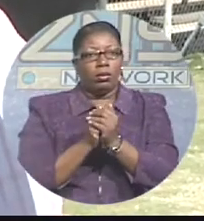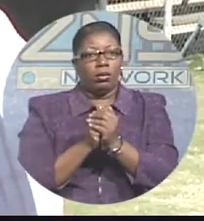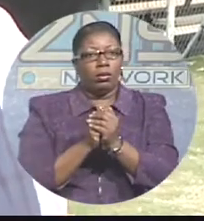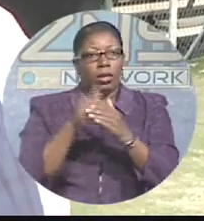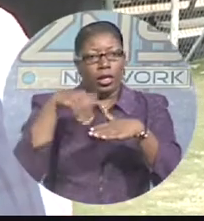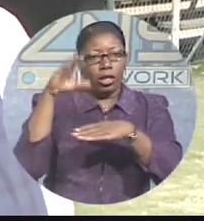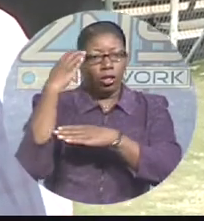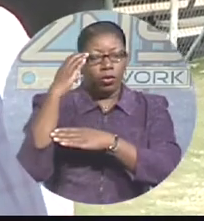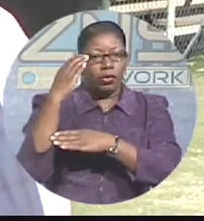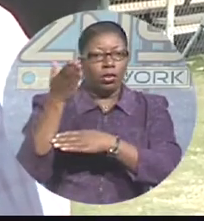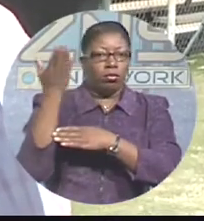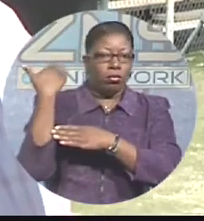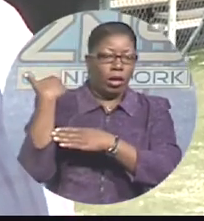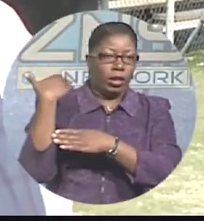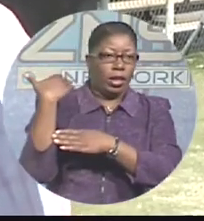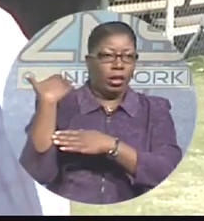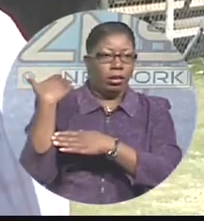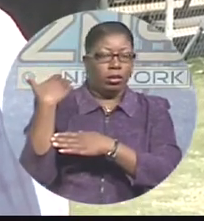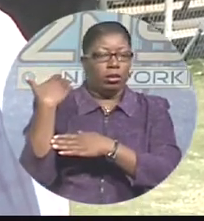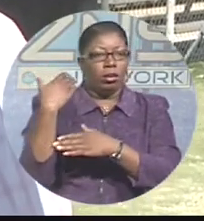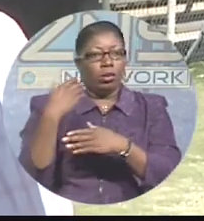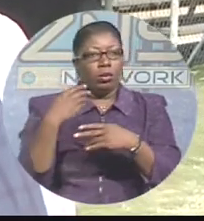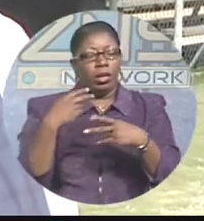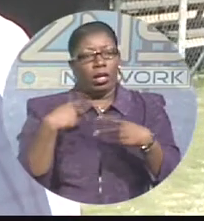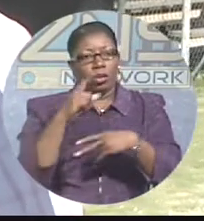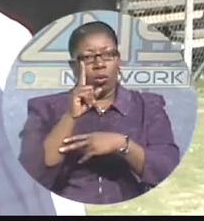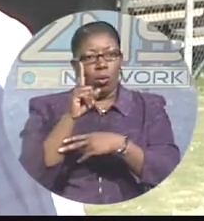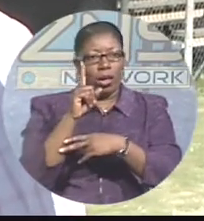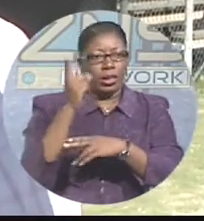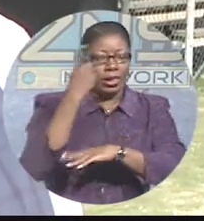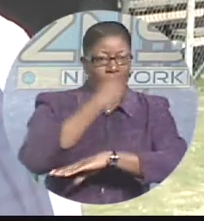in those days were being held, was held in